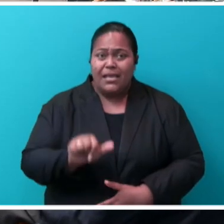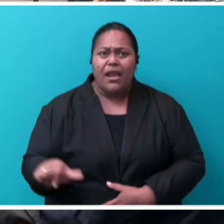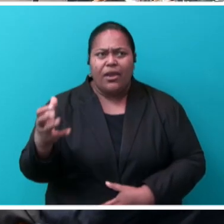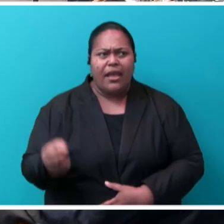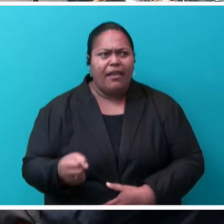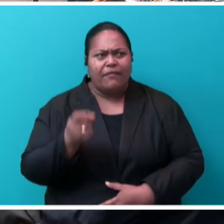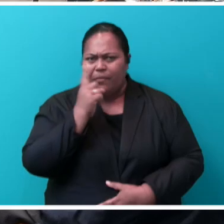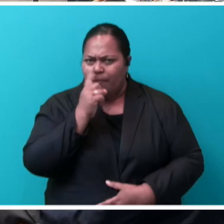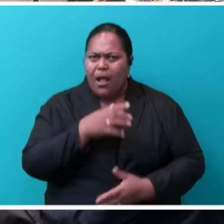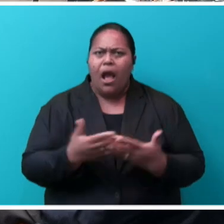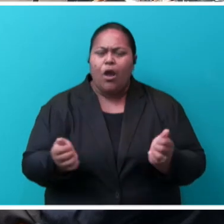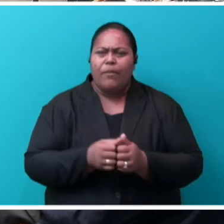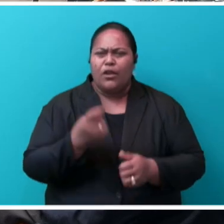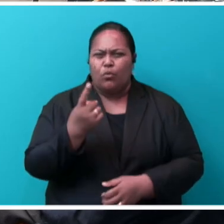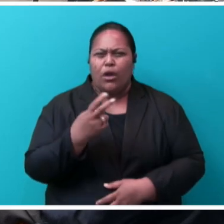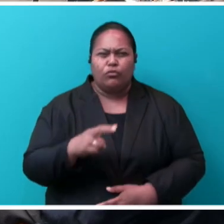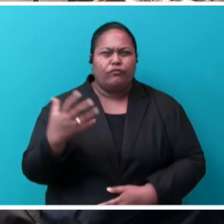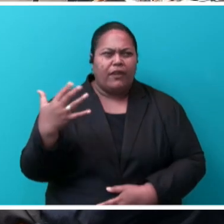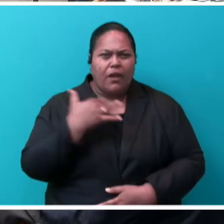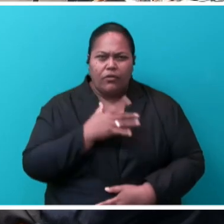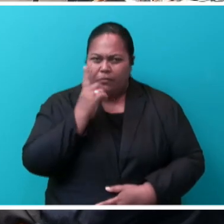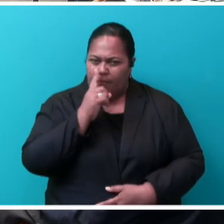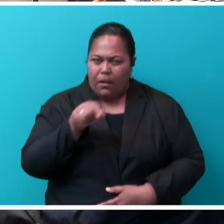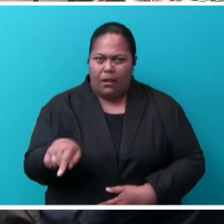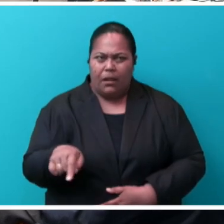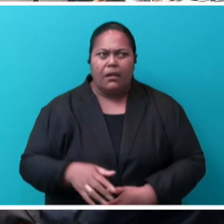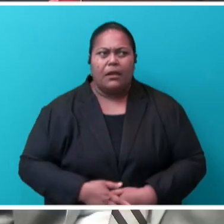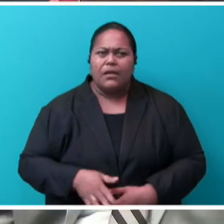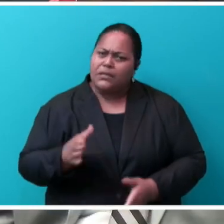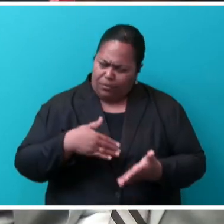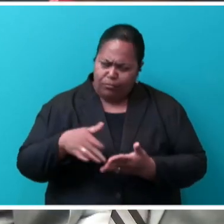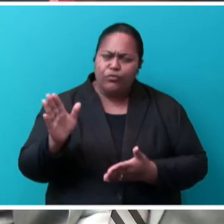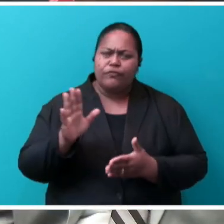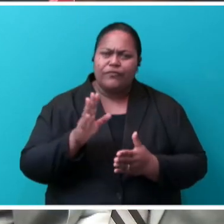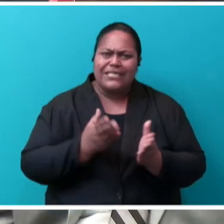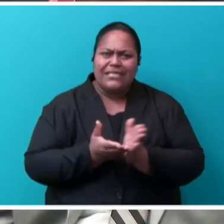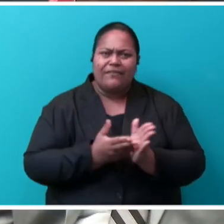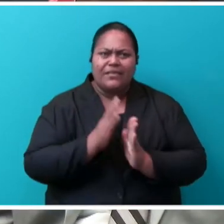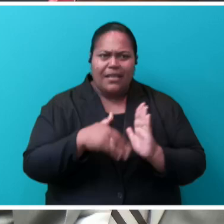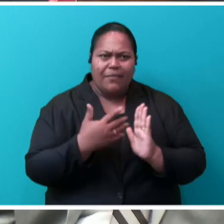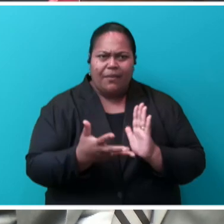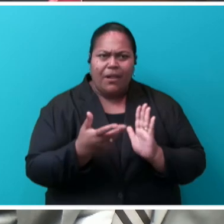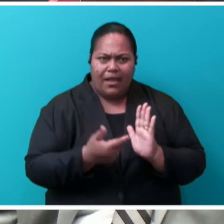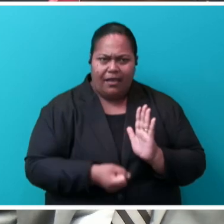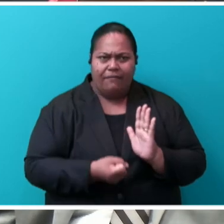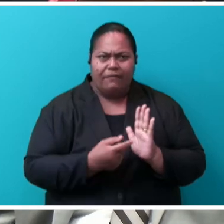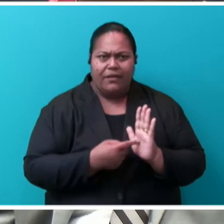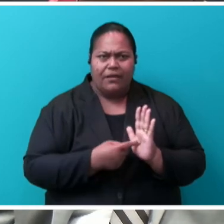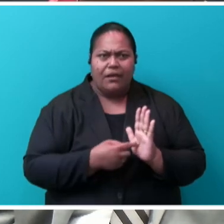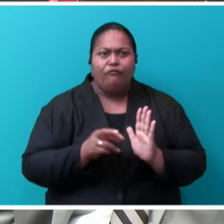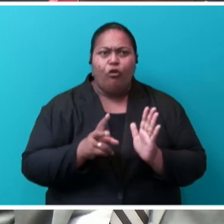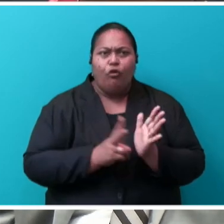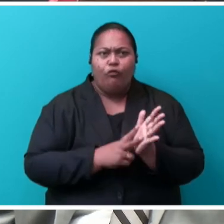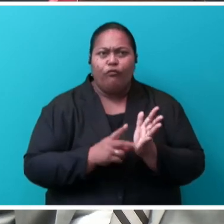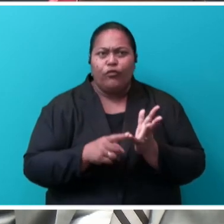to 500 residents. There is an approved service timetable for Vuda Vaivai and licensed